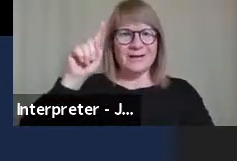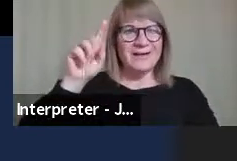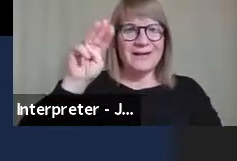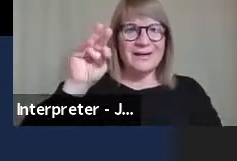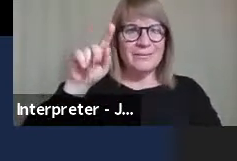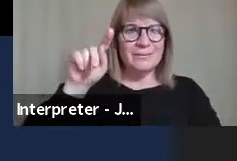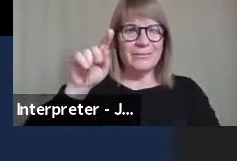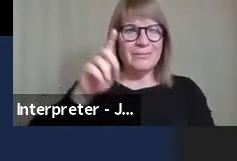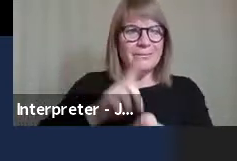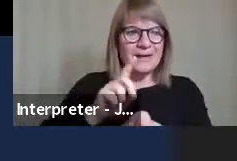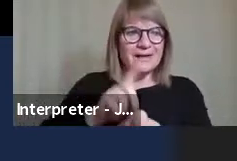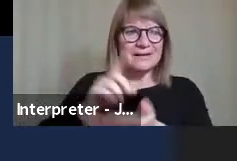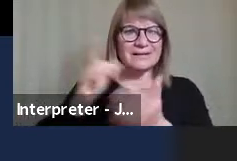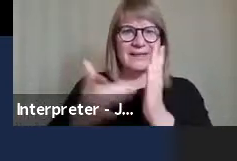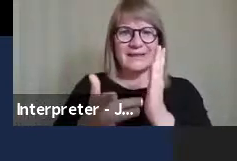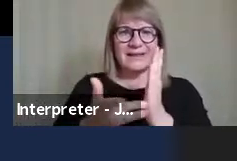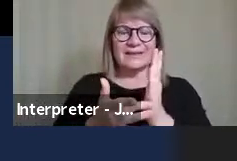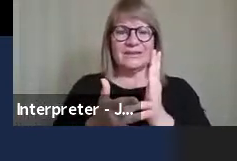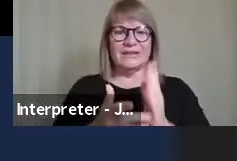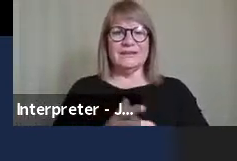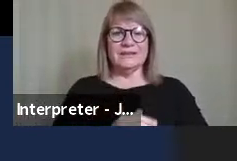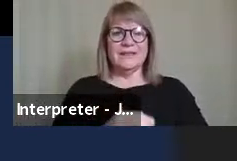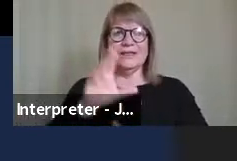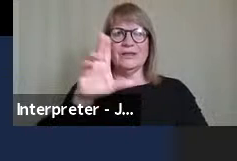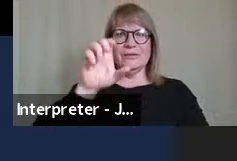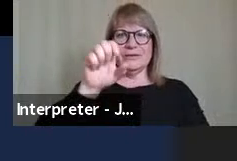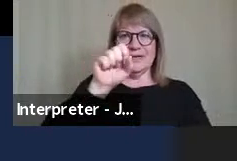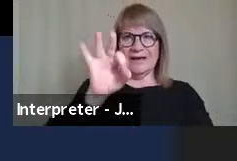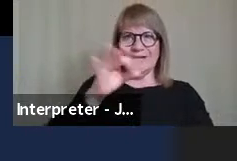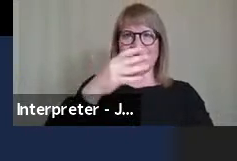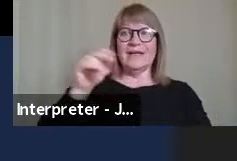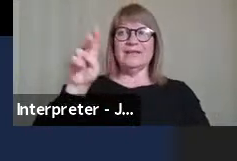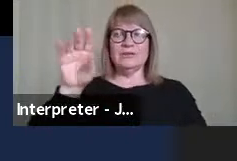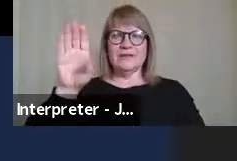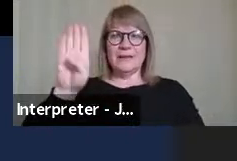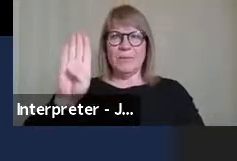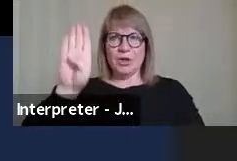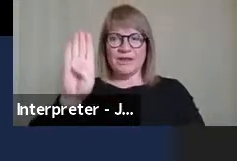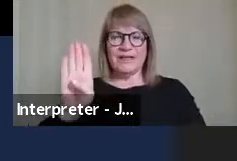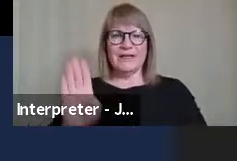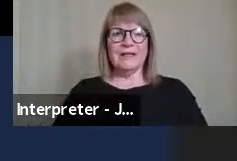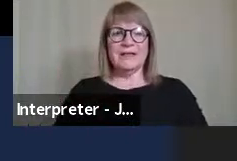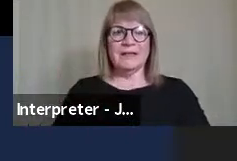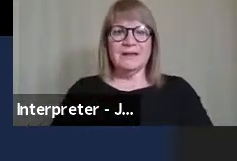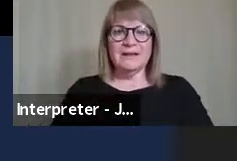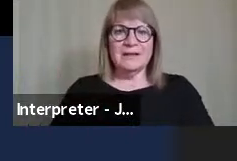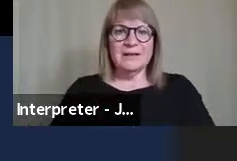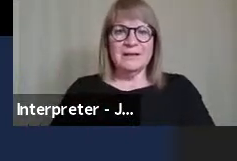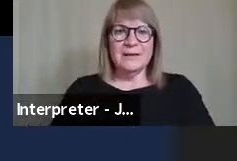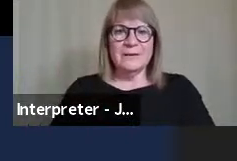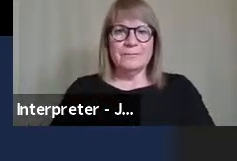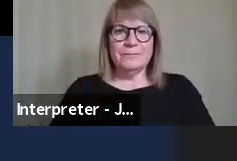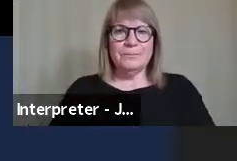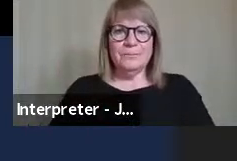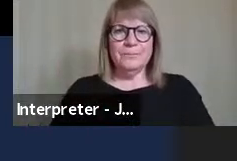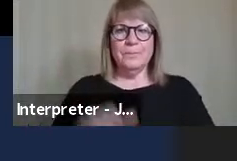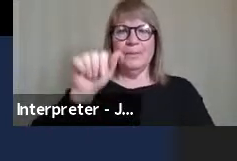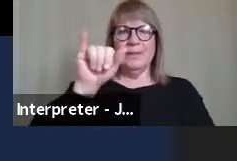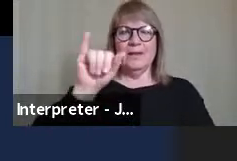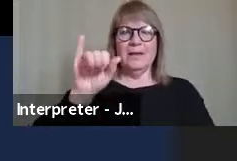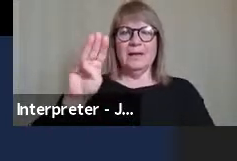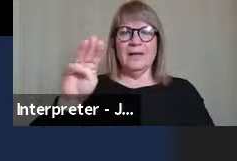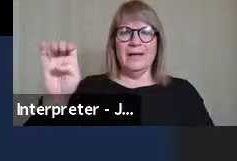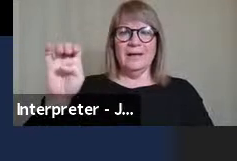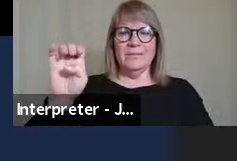um uh between ucsf and uh uc berkeley um and uh amy is